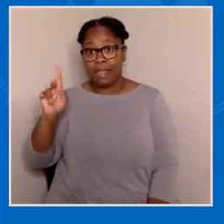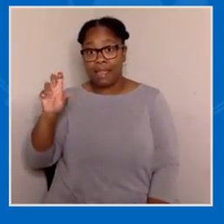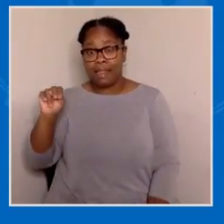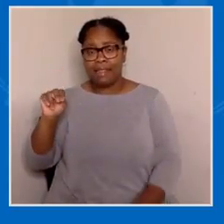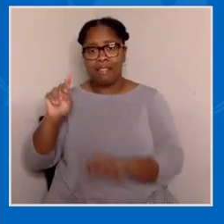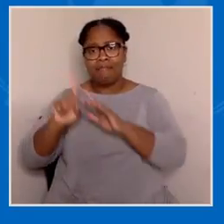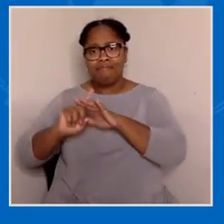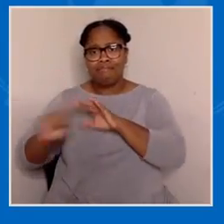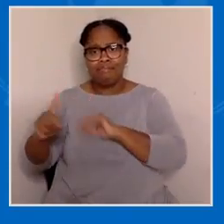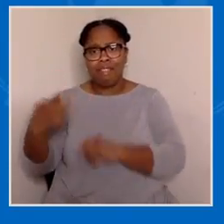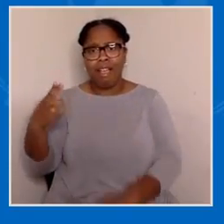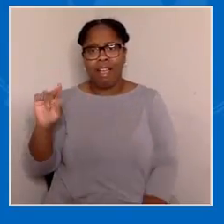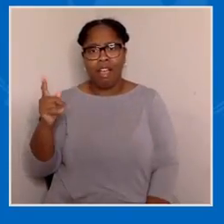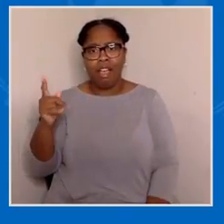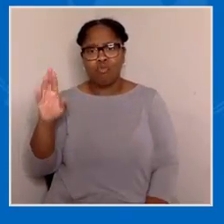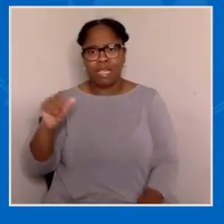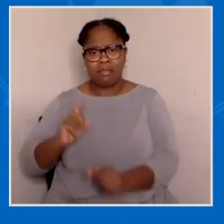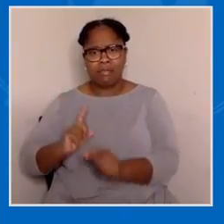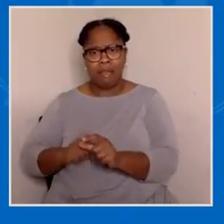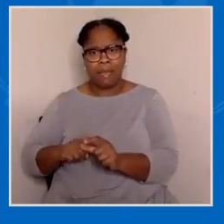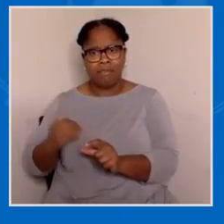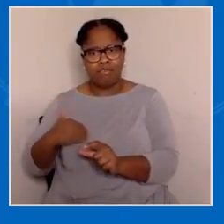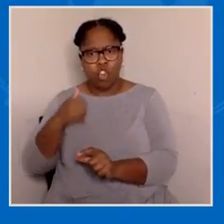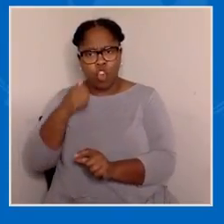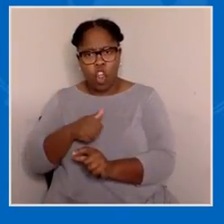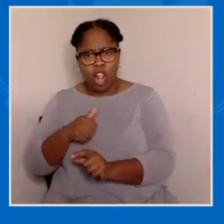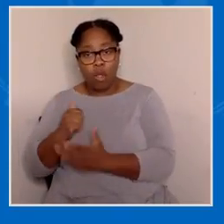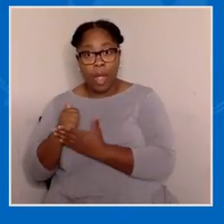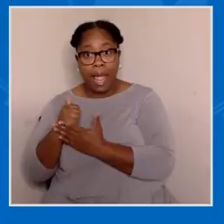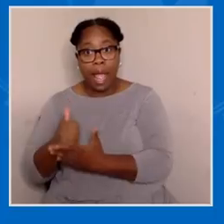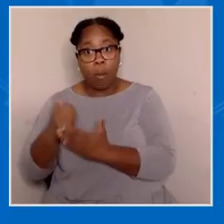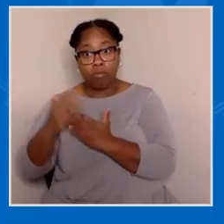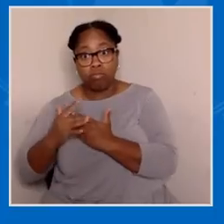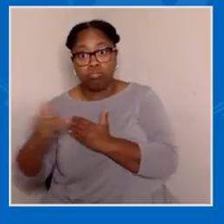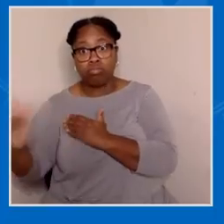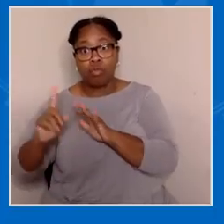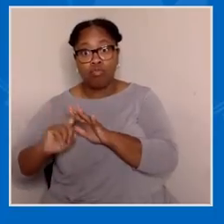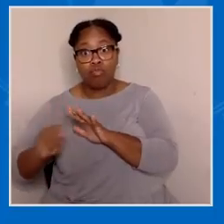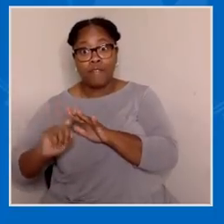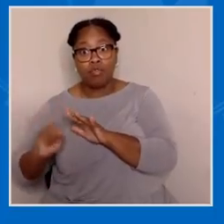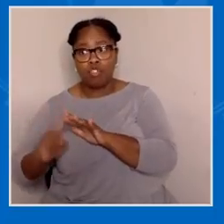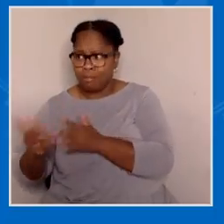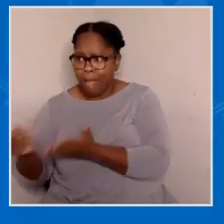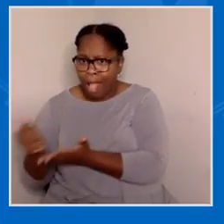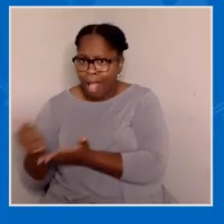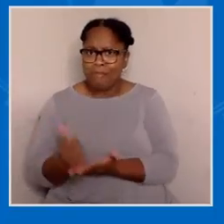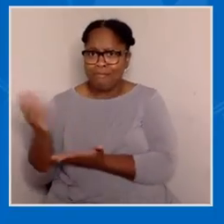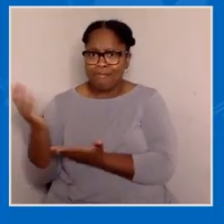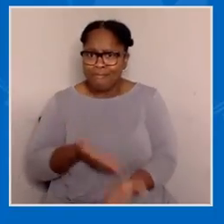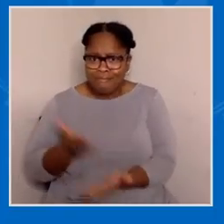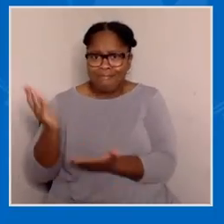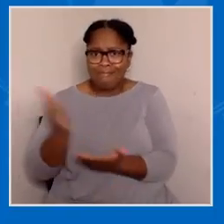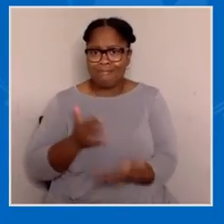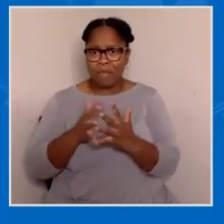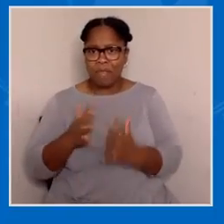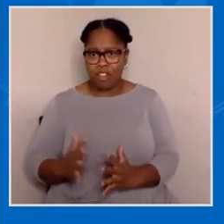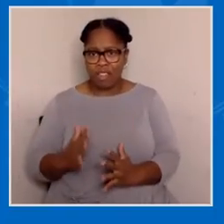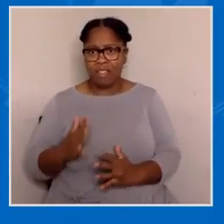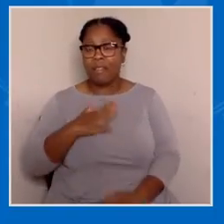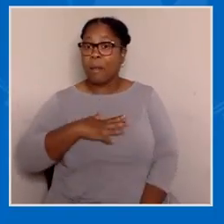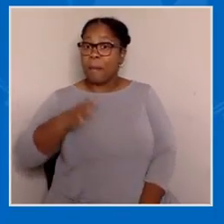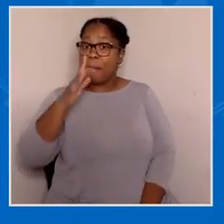young girl and helped future generations of refugees come to America. My mother, Judith